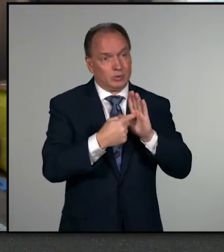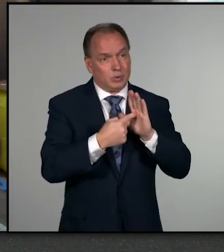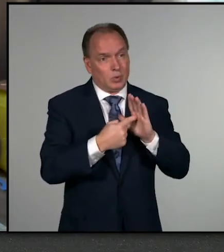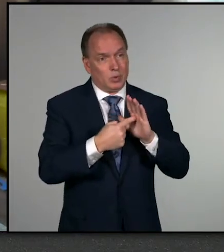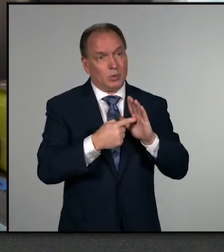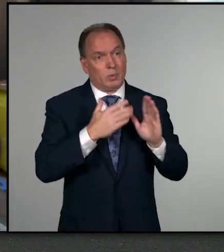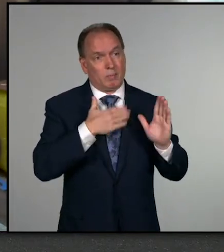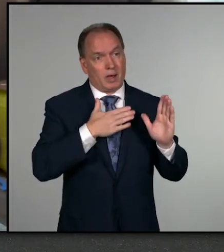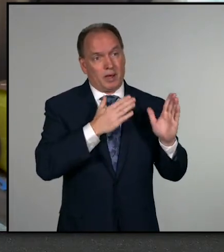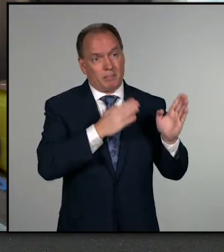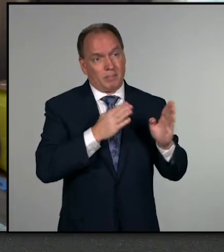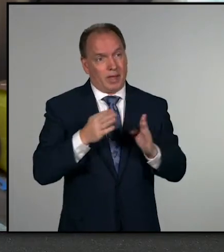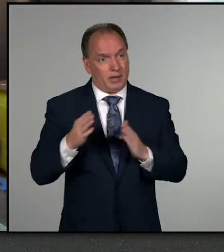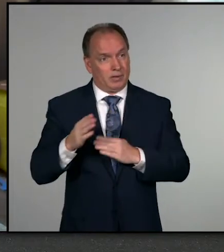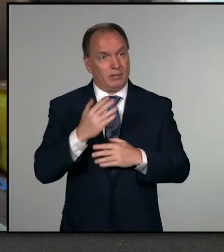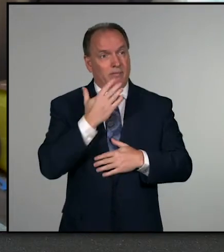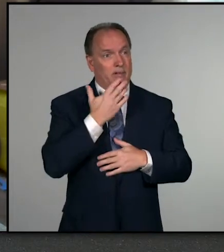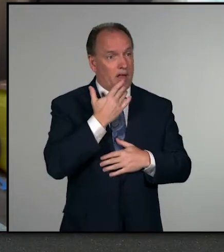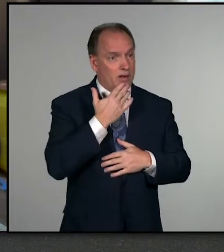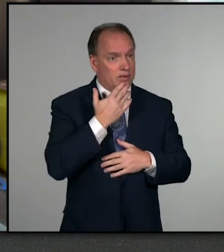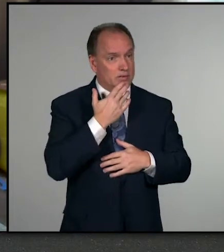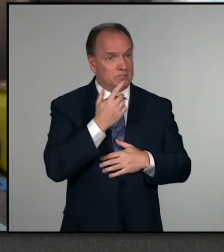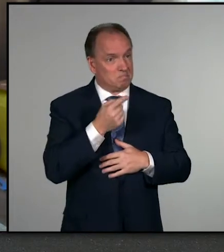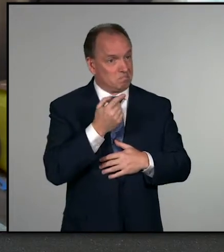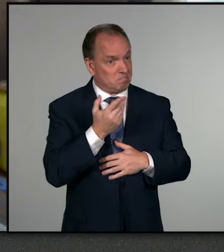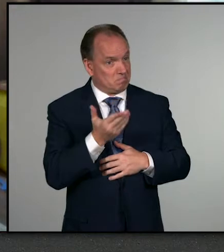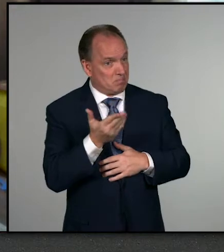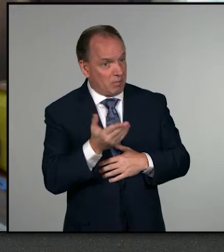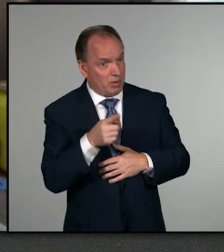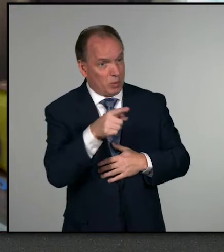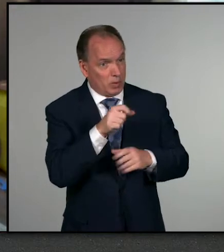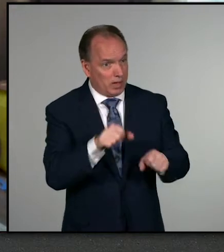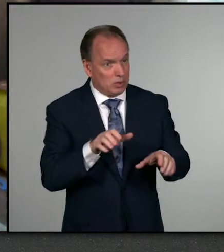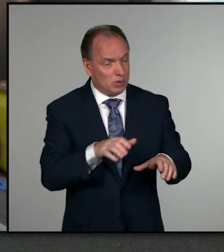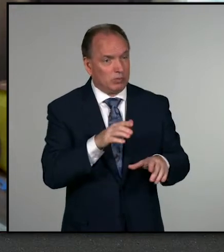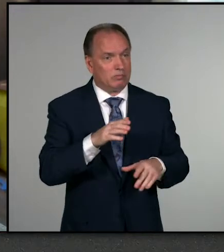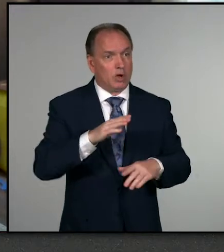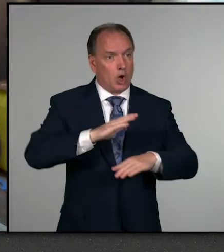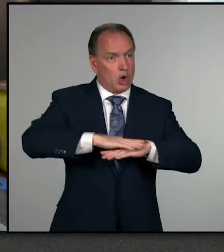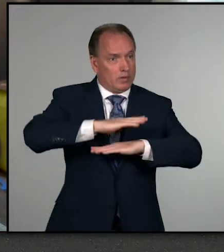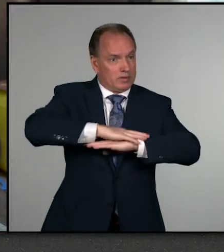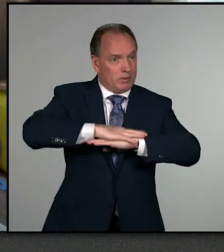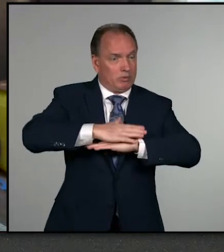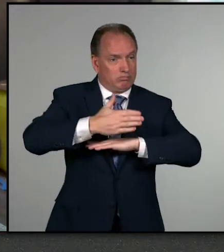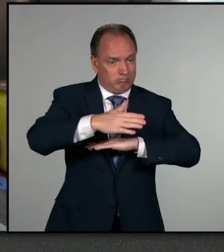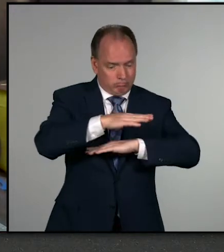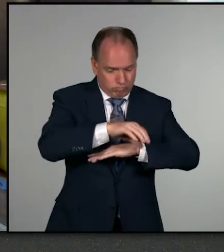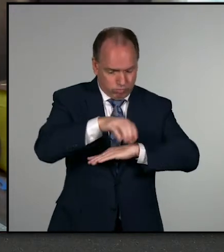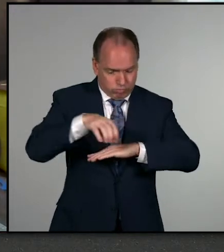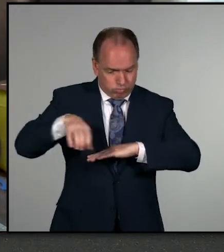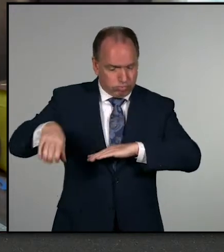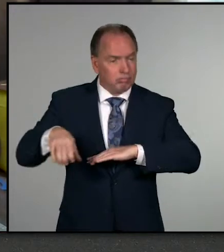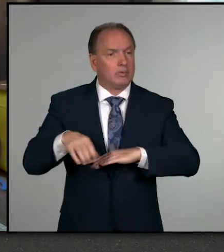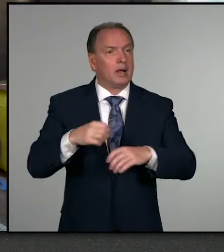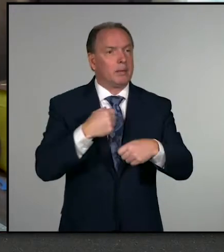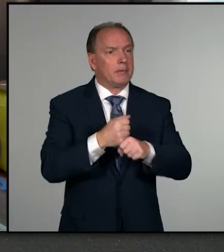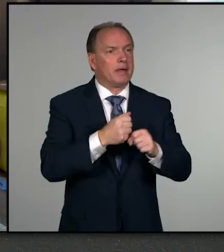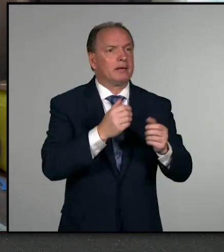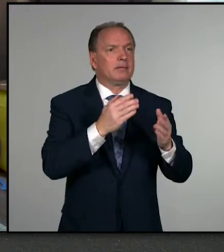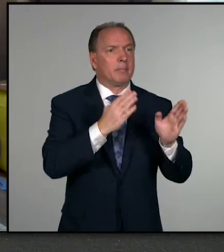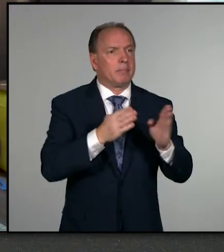to lace up my colors. Maybe you could do the same thing in front of you with some colors and we can make a pattern